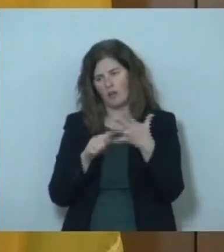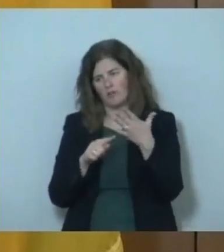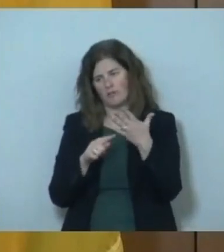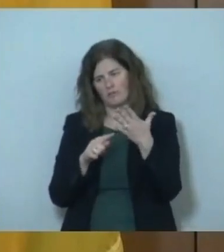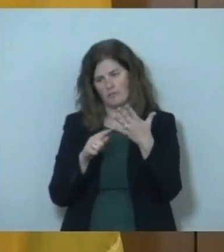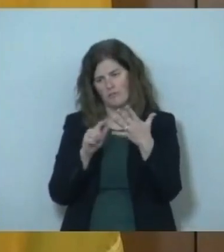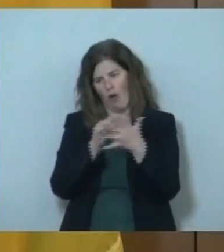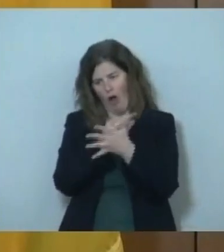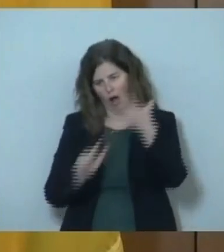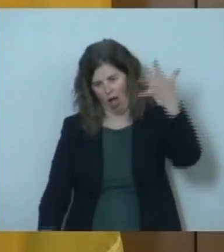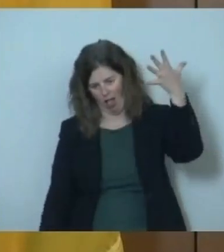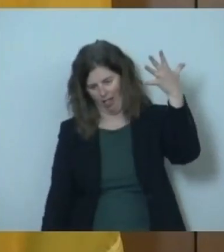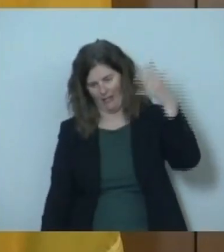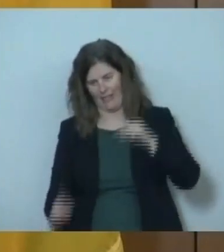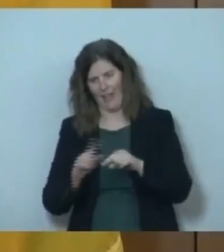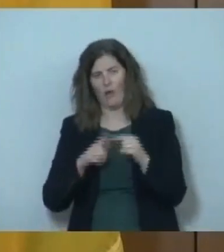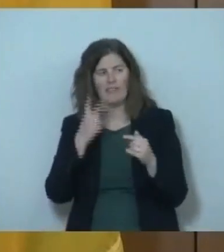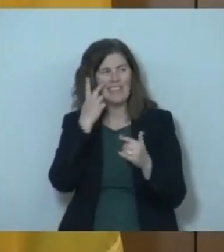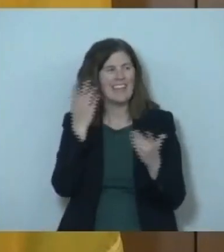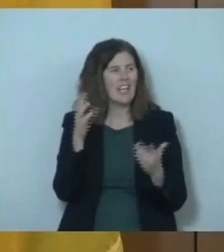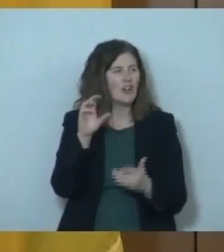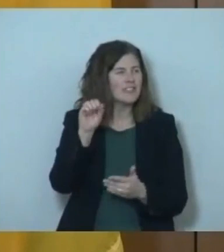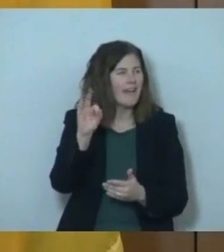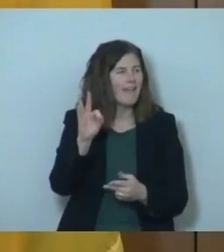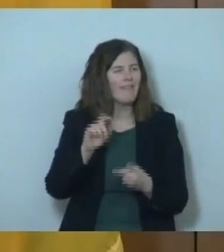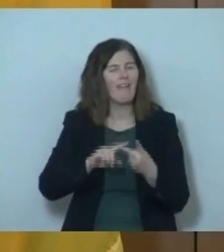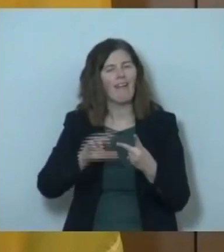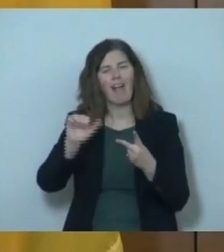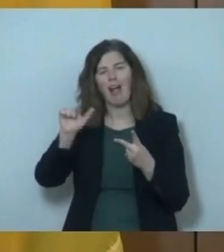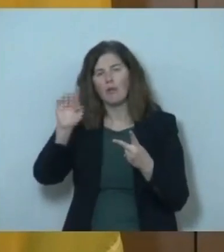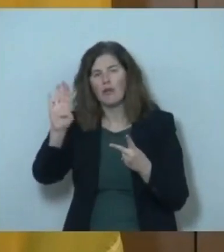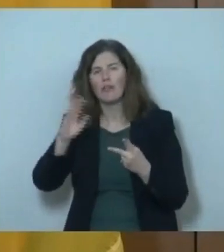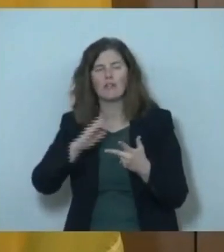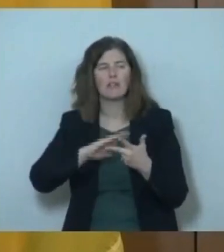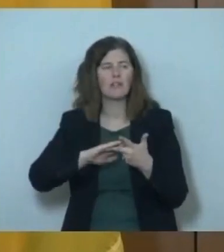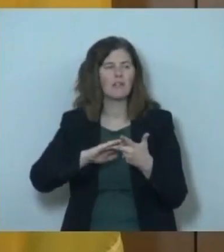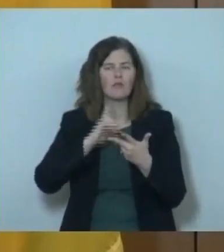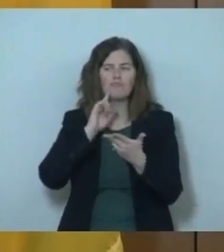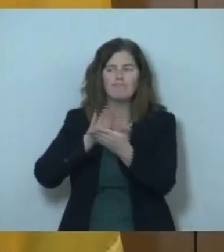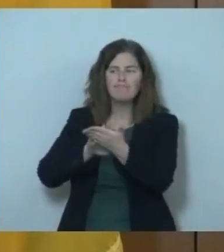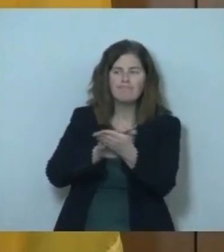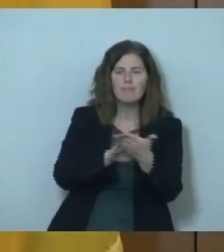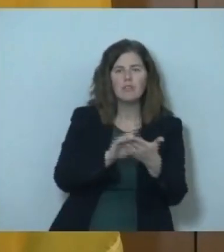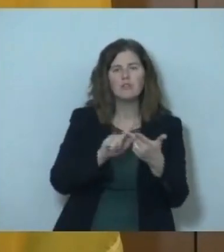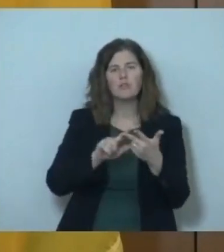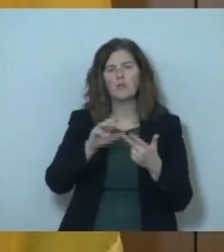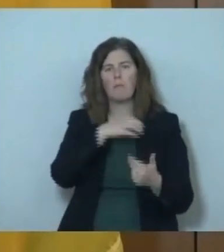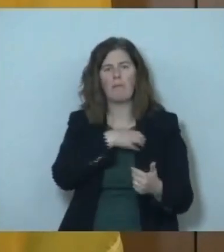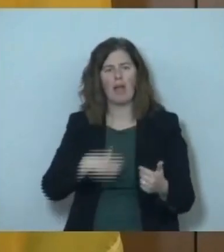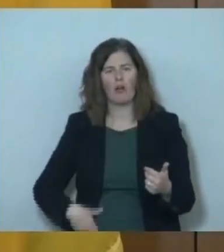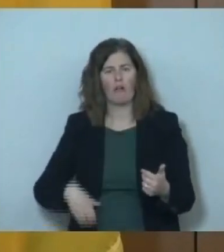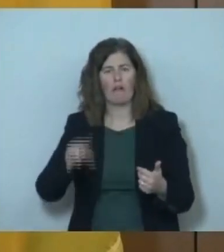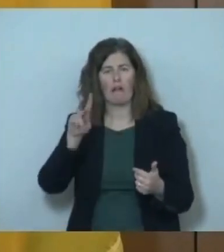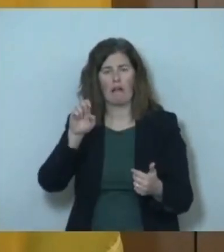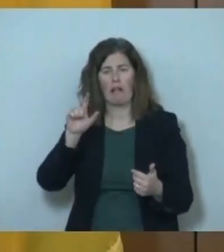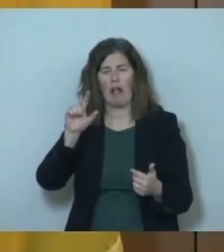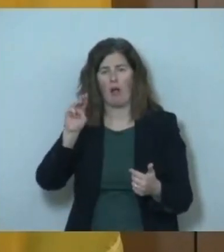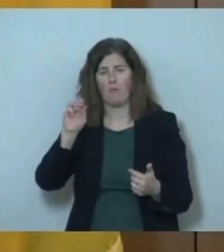And we've seen it here in Santa Fe, we've seen it in Albuquerque, and I've given shout outs to Mayor Keller and